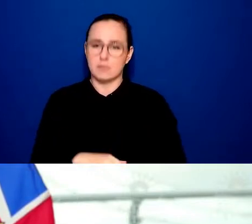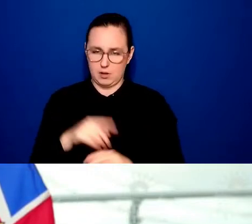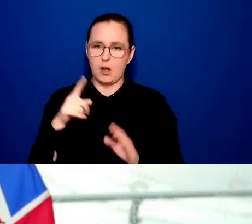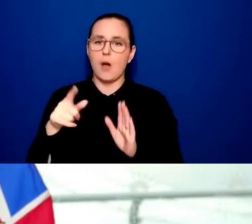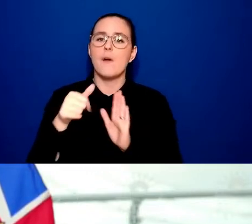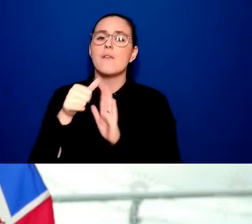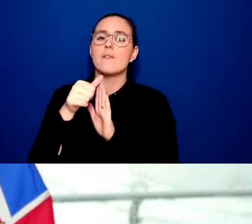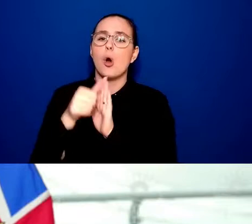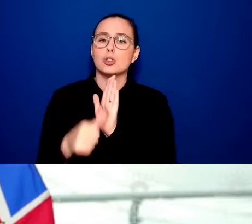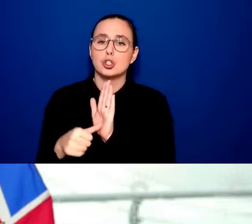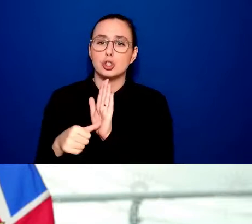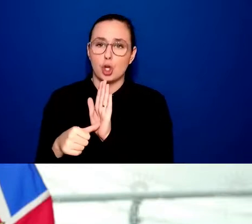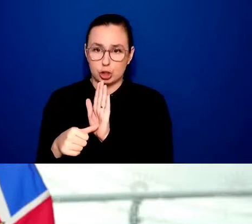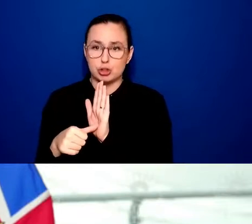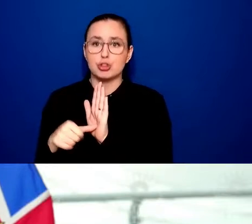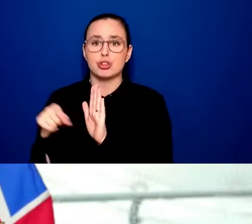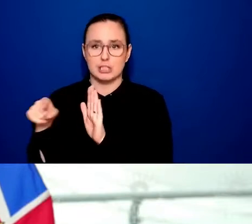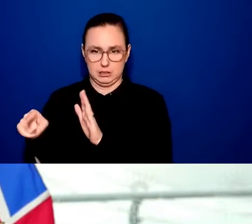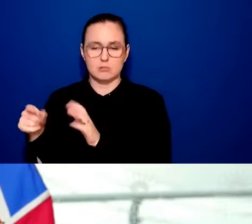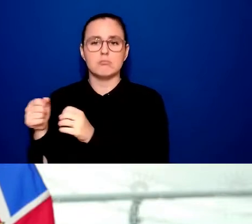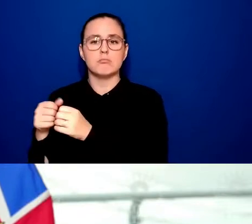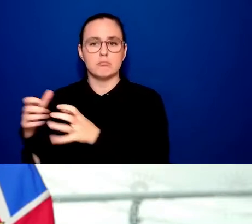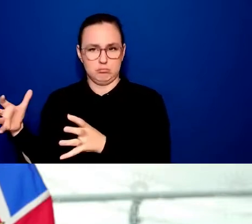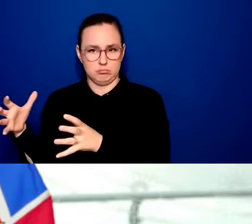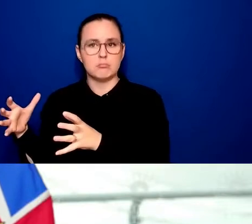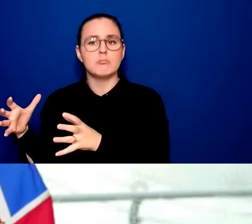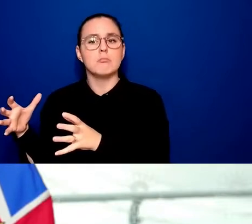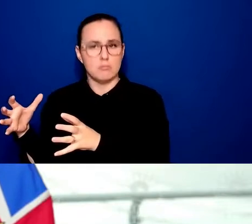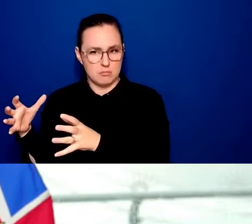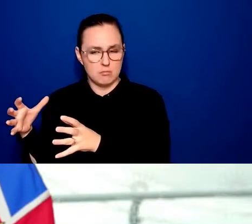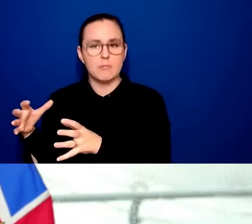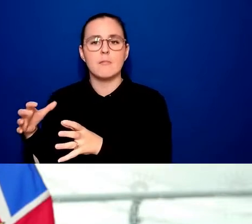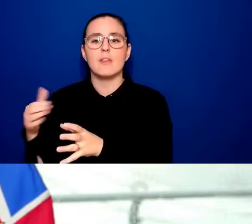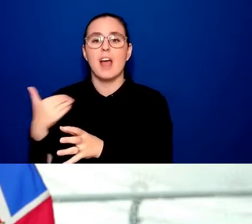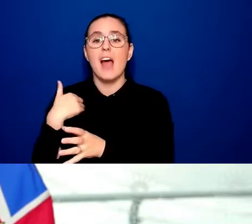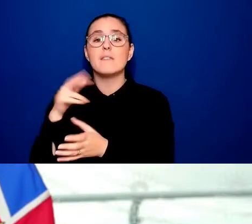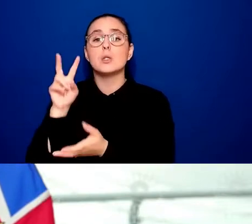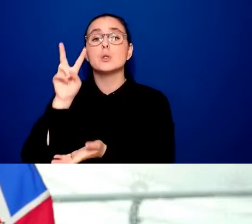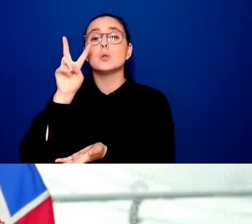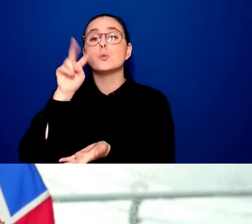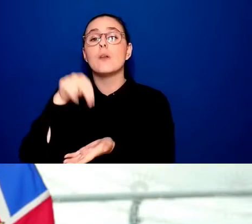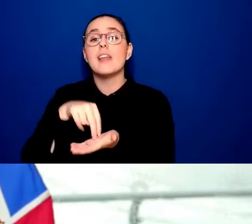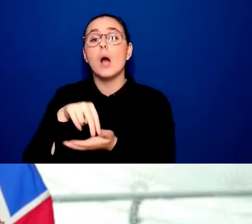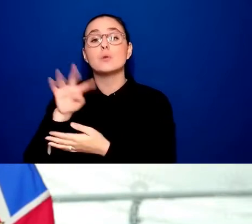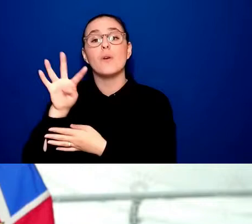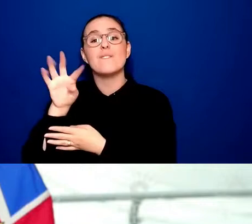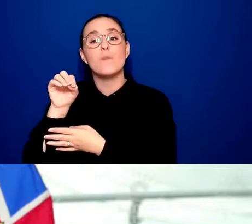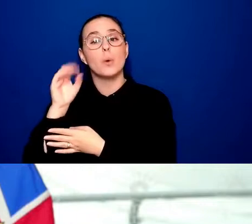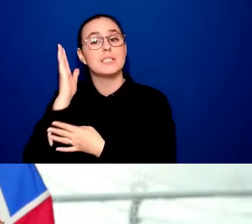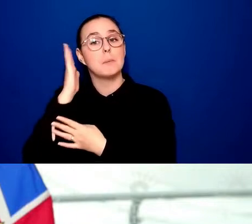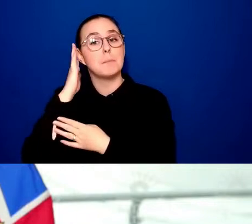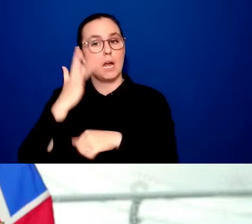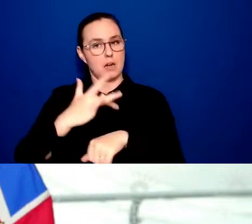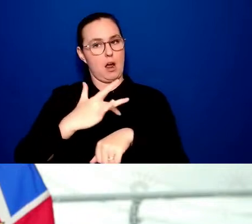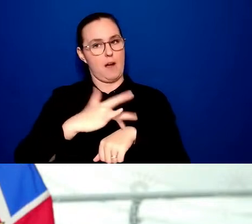we have 2,353 surge beds, and 2,040 of those are vacant, meaning